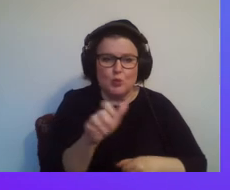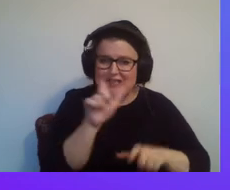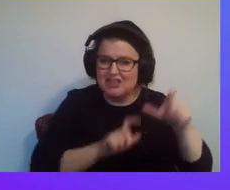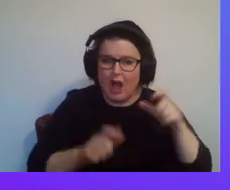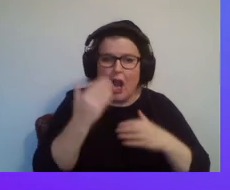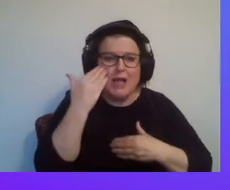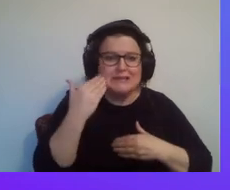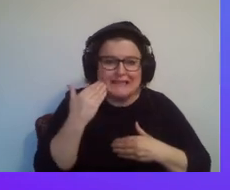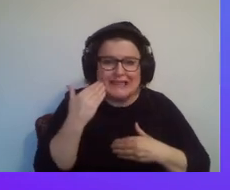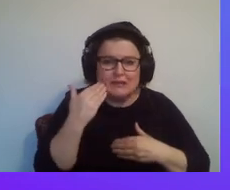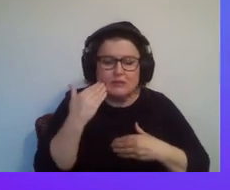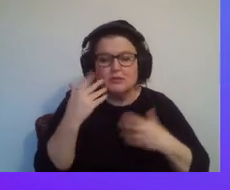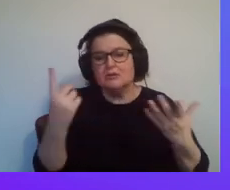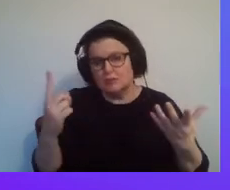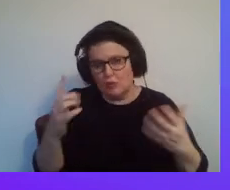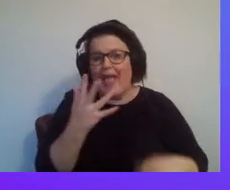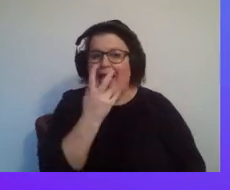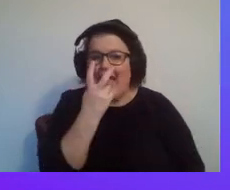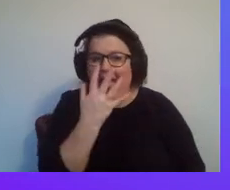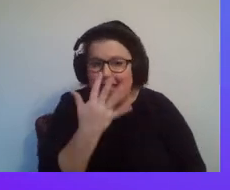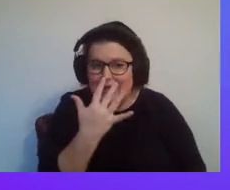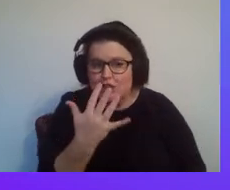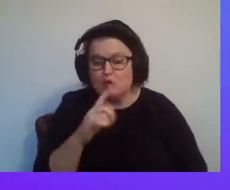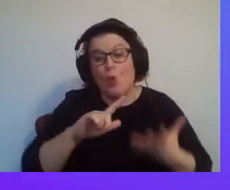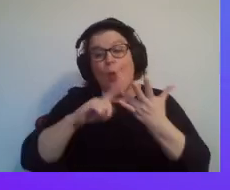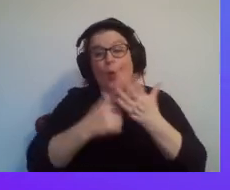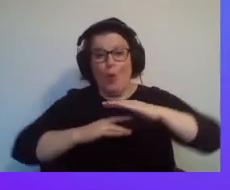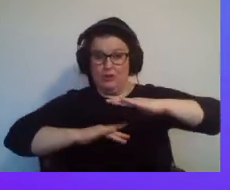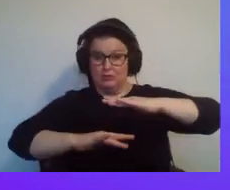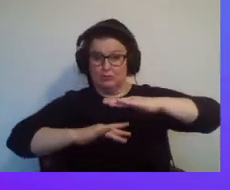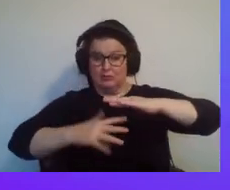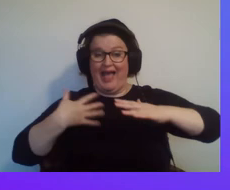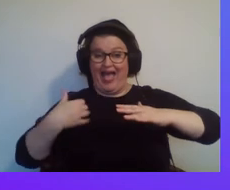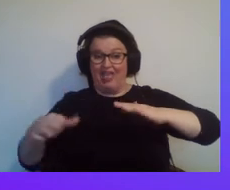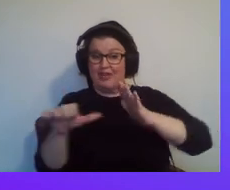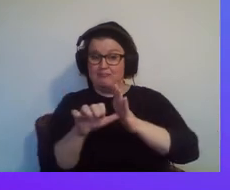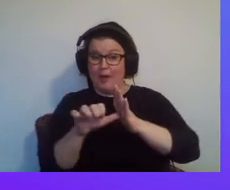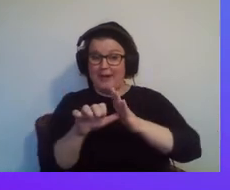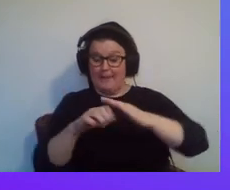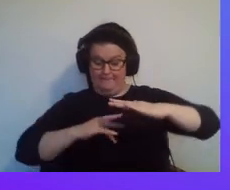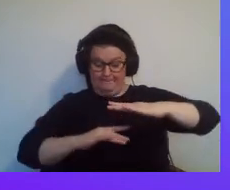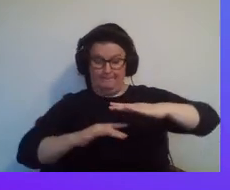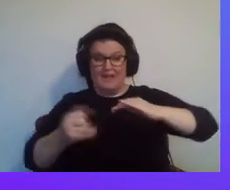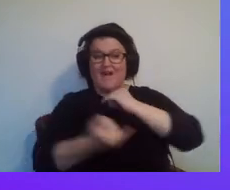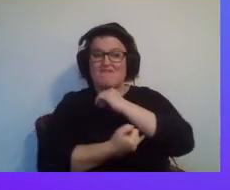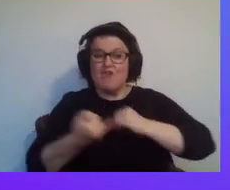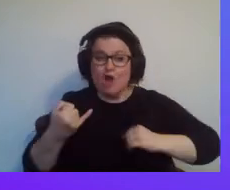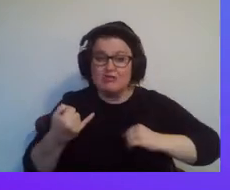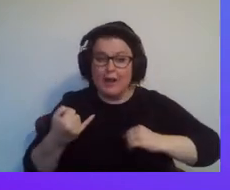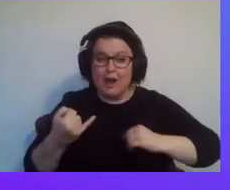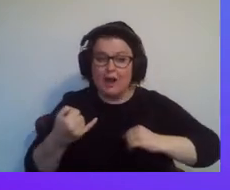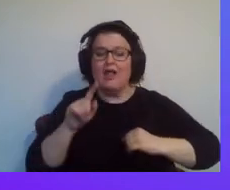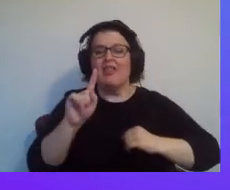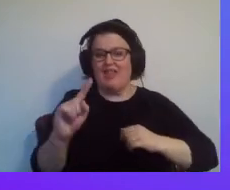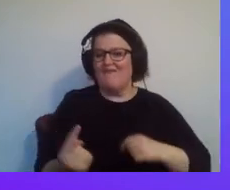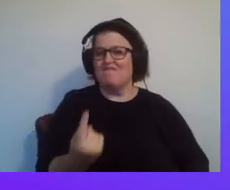so age, as well as people who are clinically vulnerable, are the things that are being prioritized in the first phase of the pandemic. Of